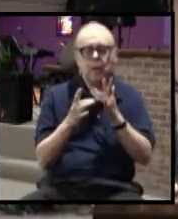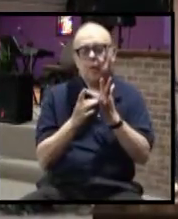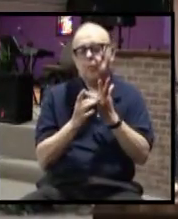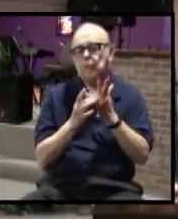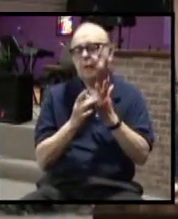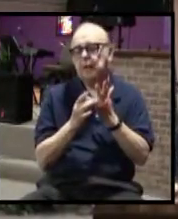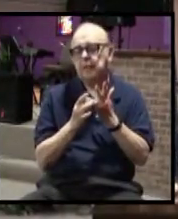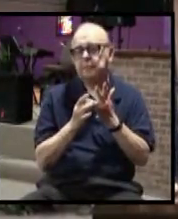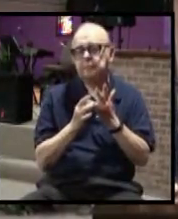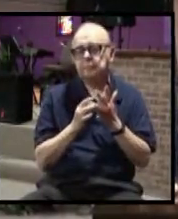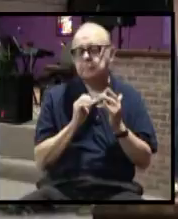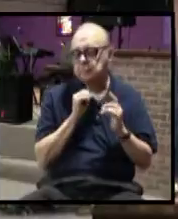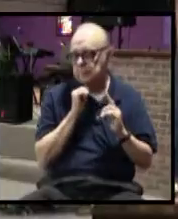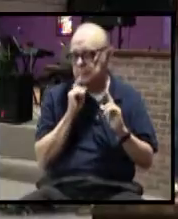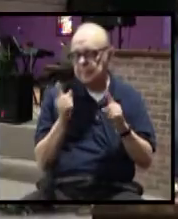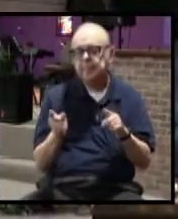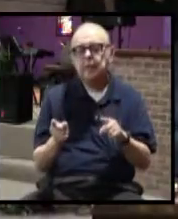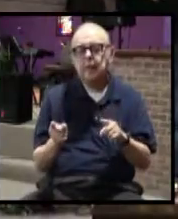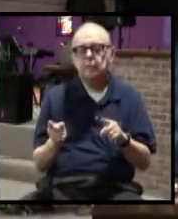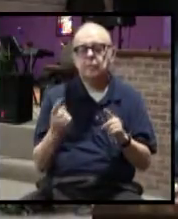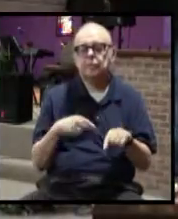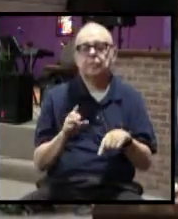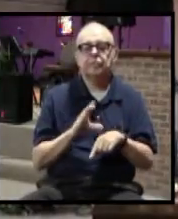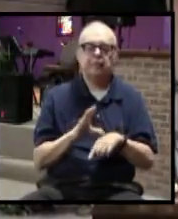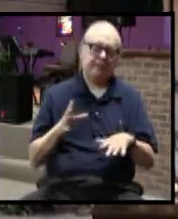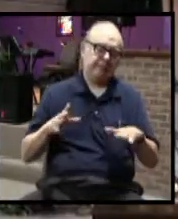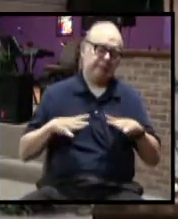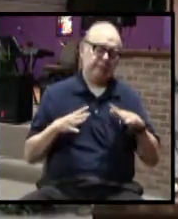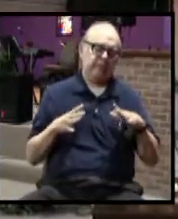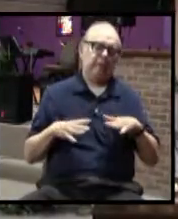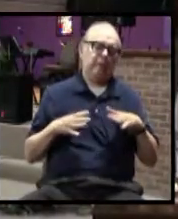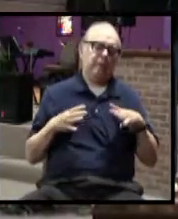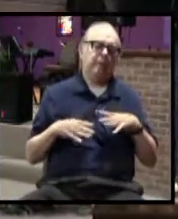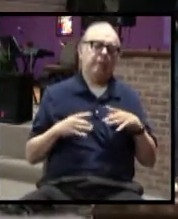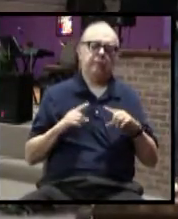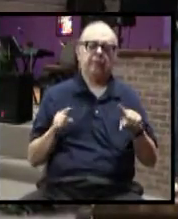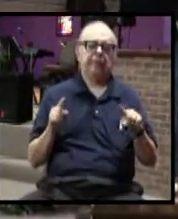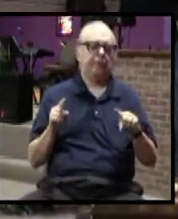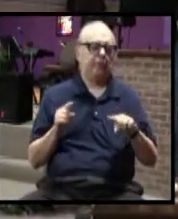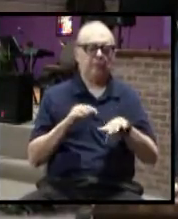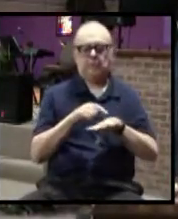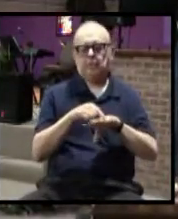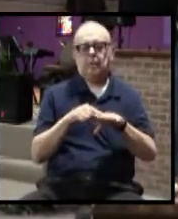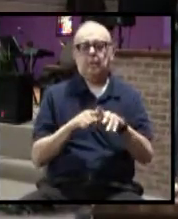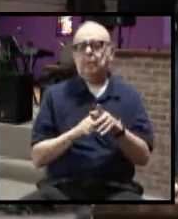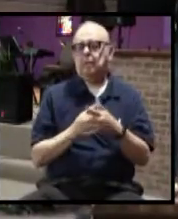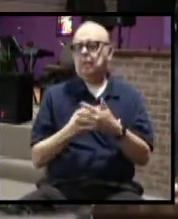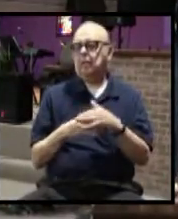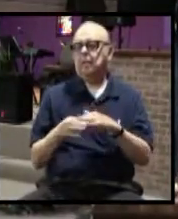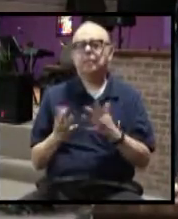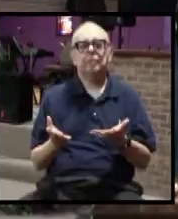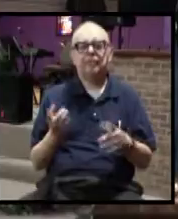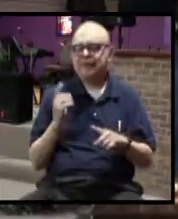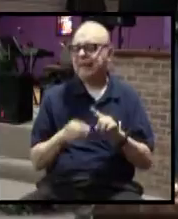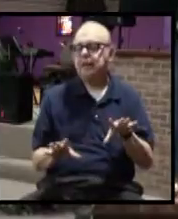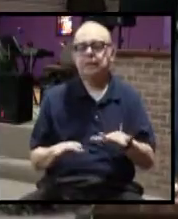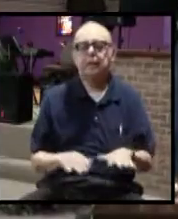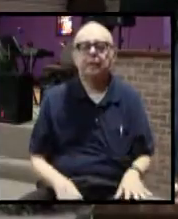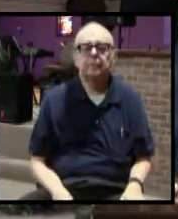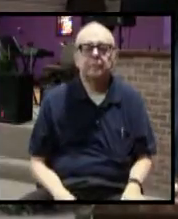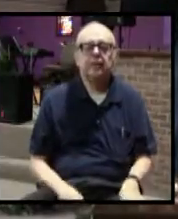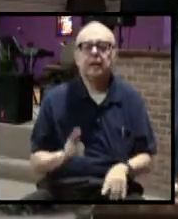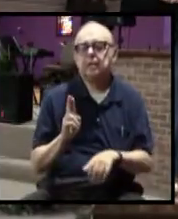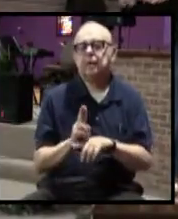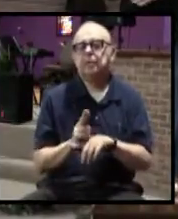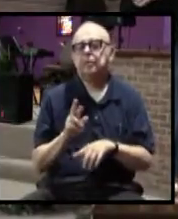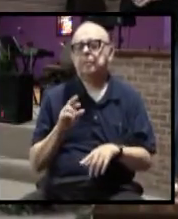and a wedding band. You are not to come decked in here with 28 rings on your hands and on your toes.